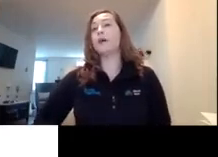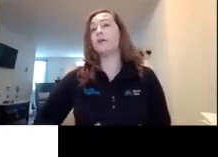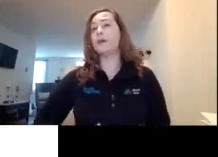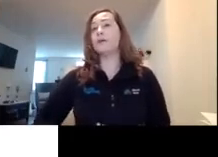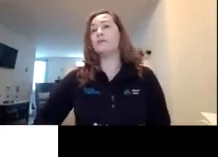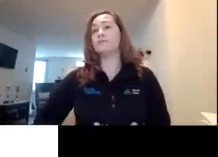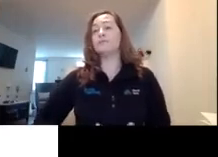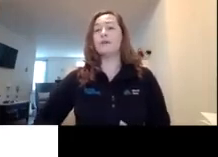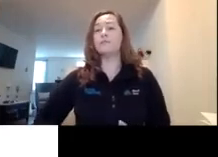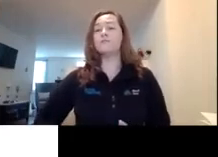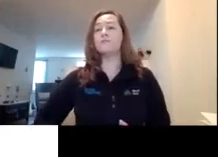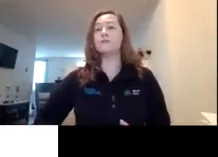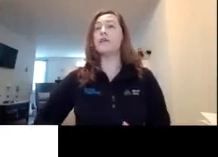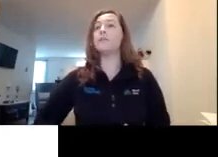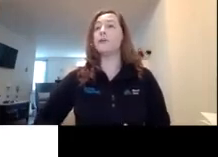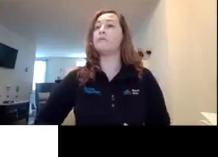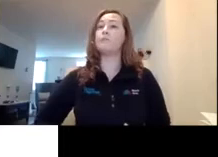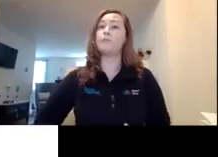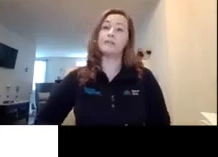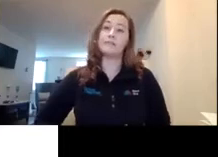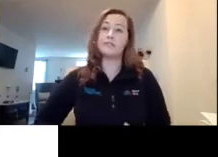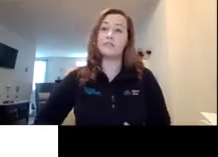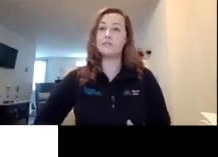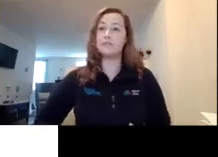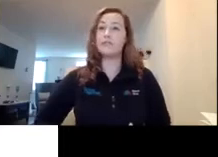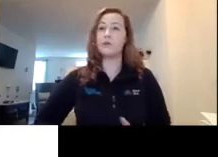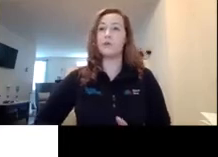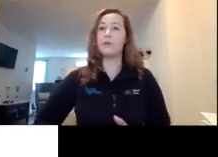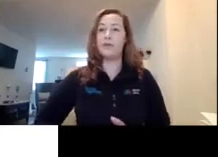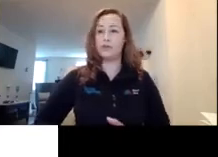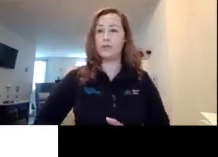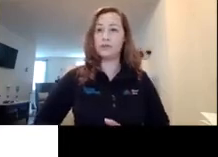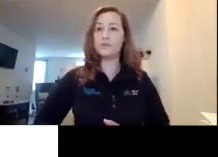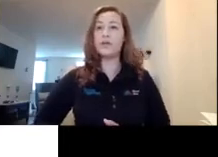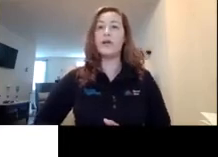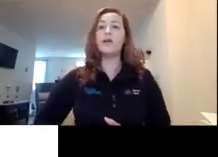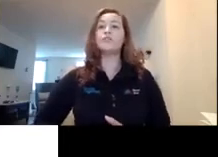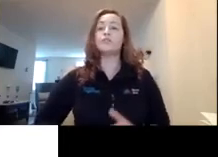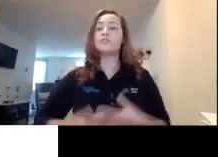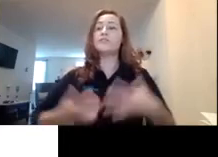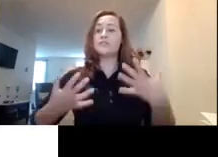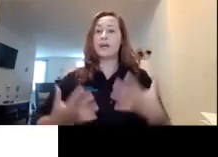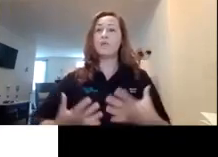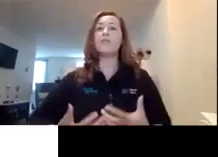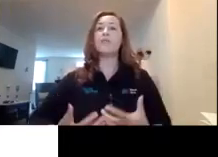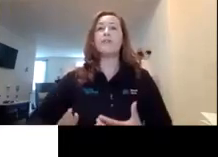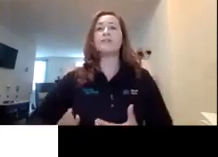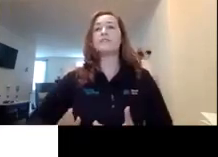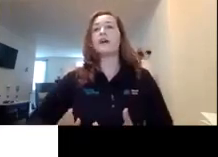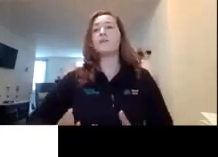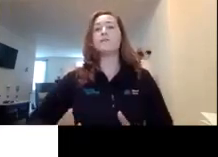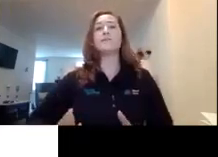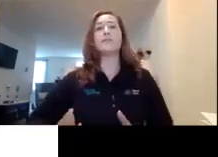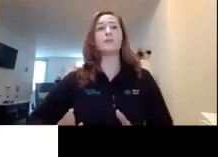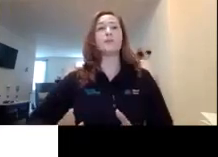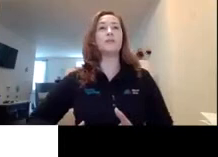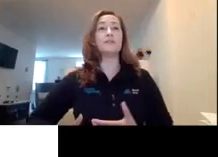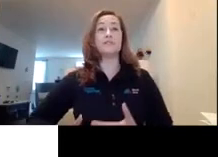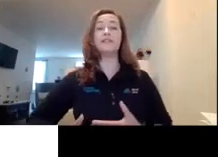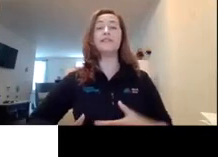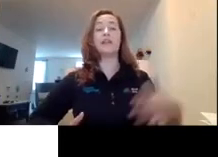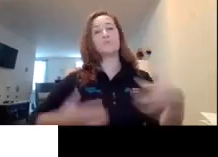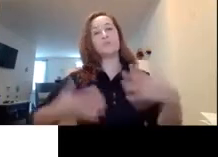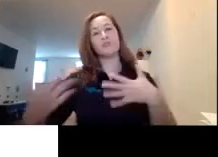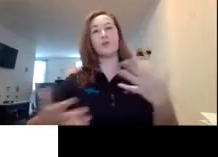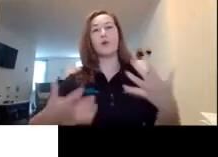do better and create better practices for our patients. So these are some of the things that we